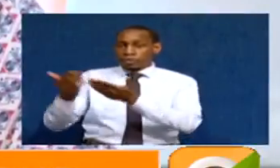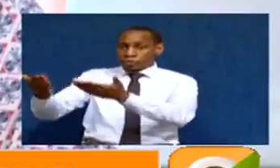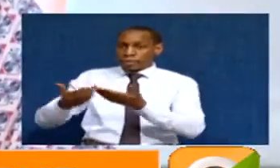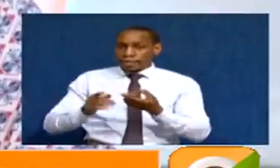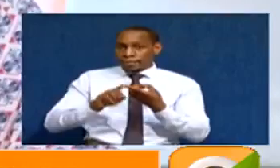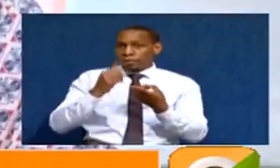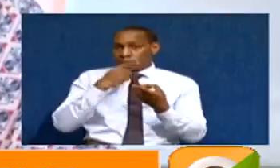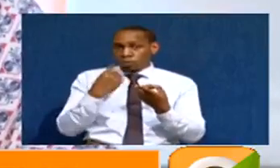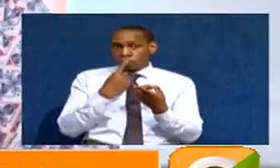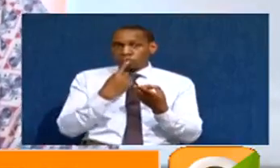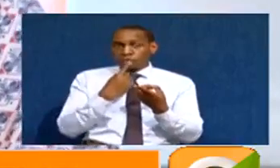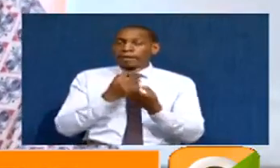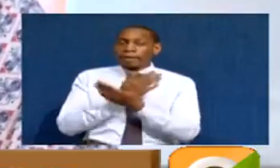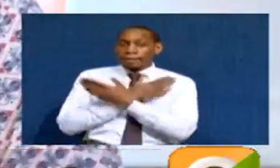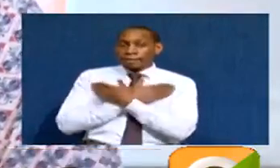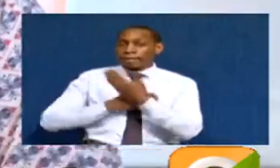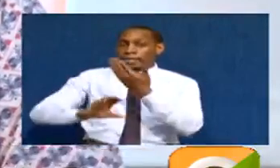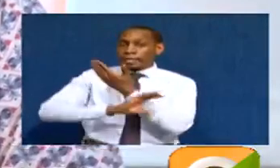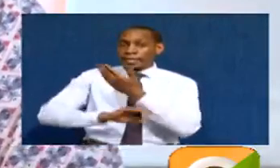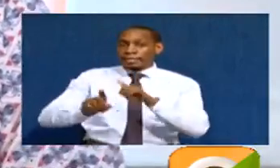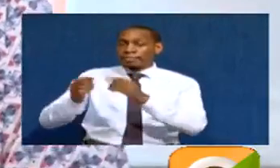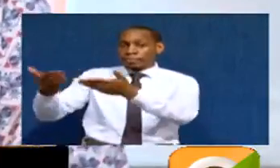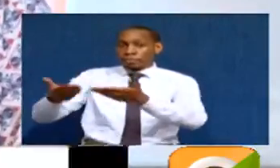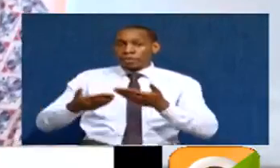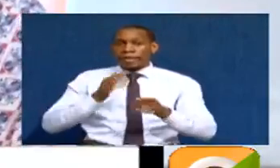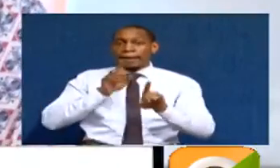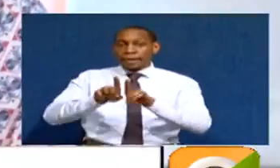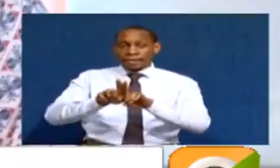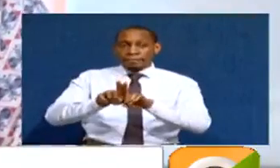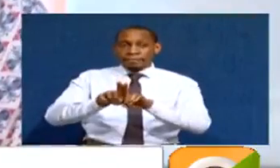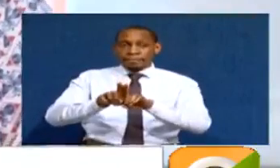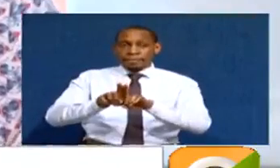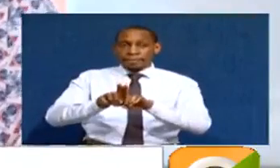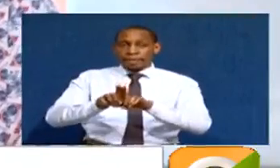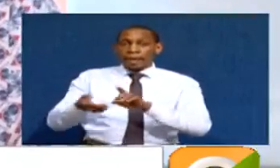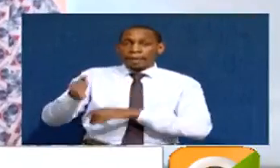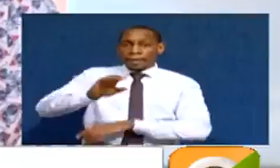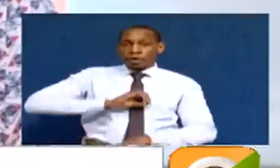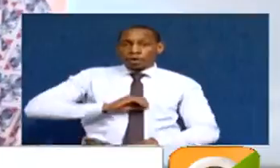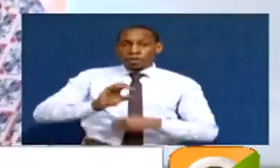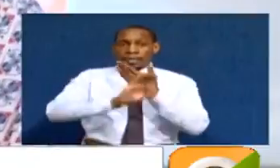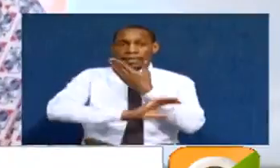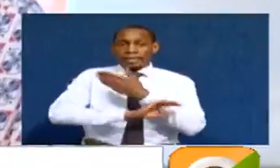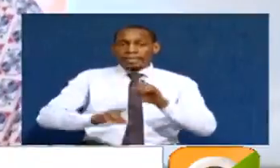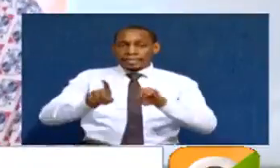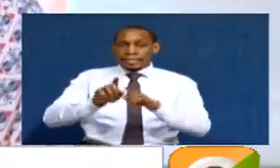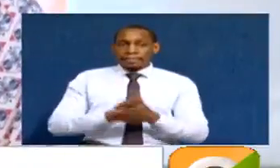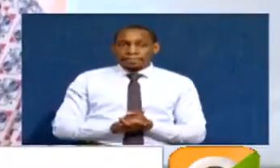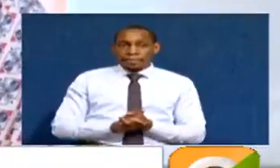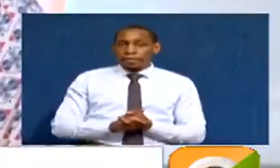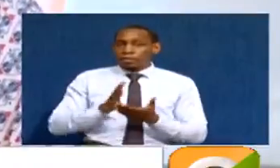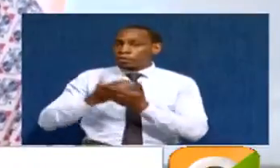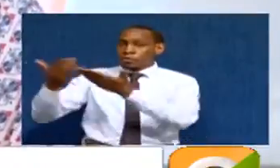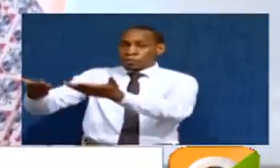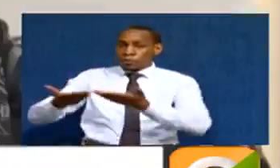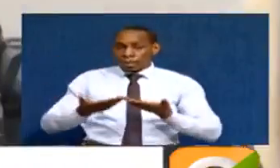just a friendly country, but we're welcoming a brother back to his own country as well. So,